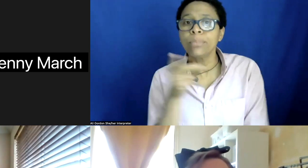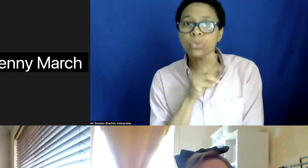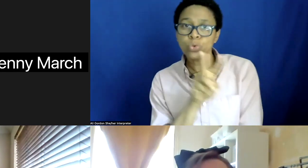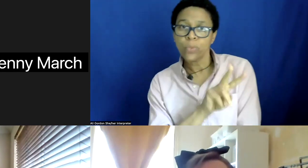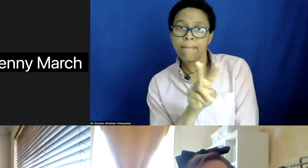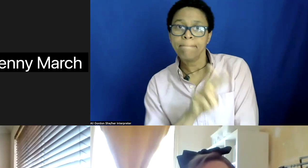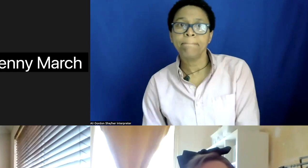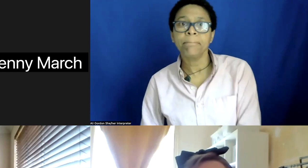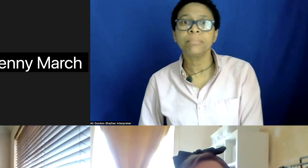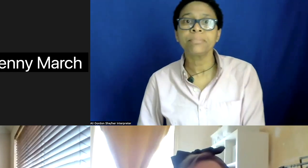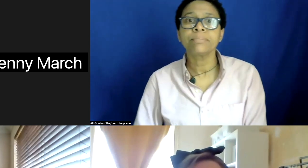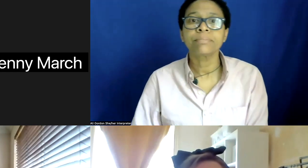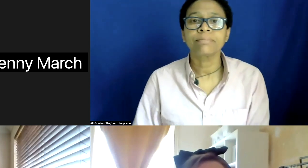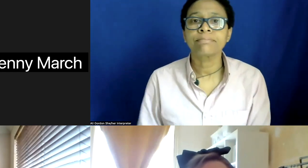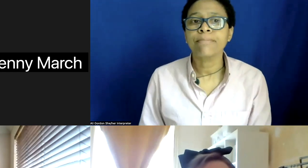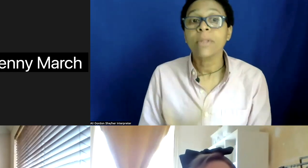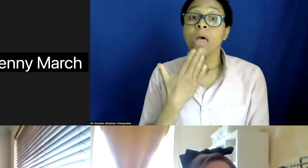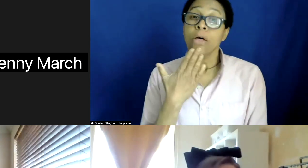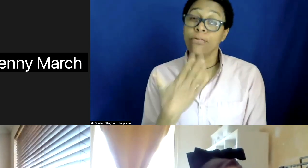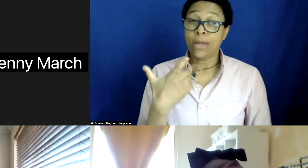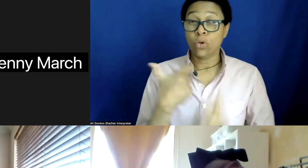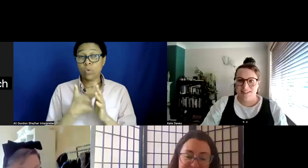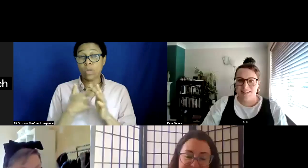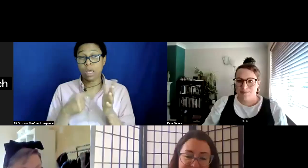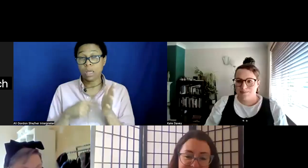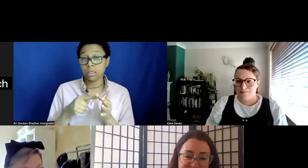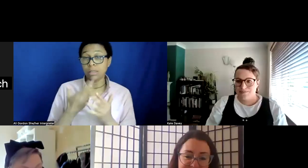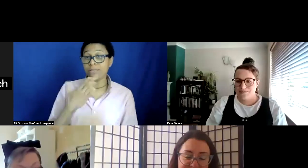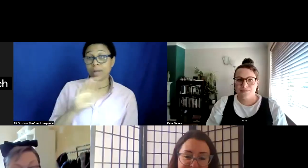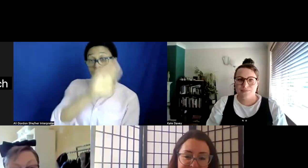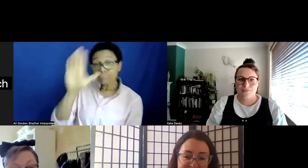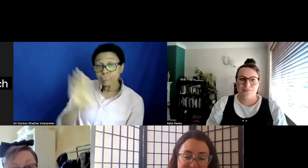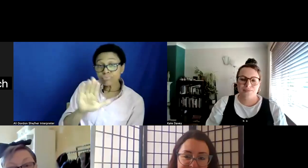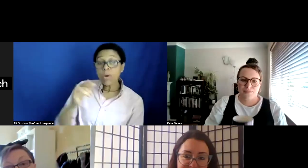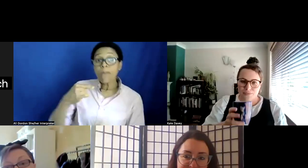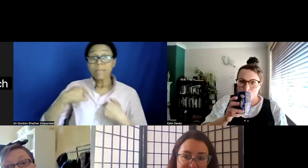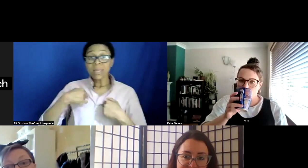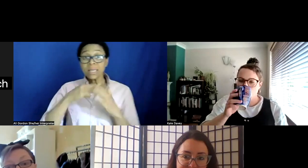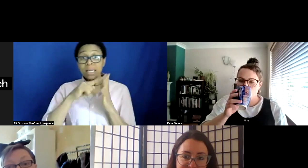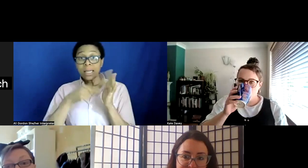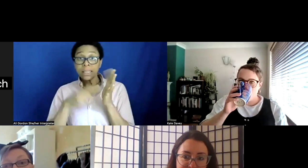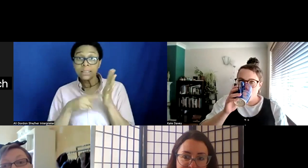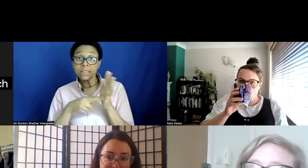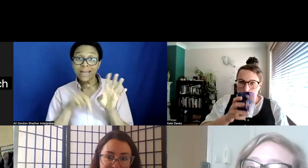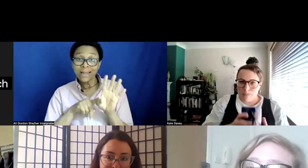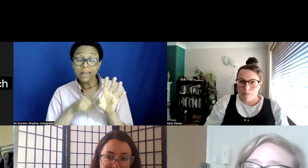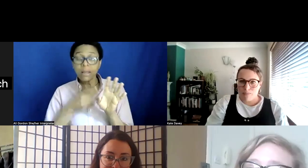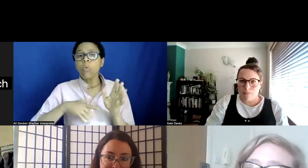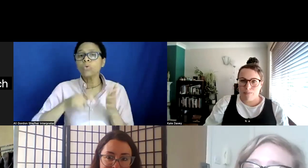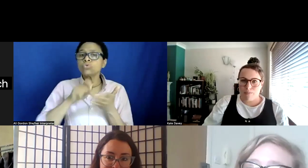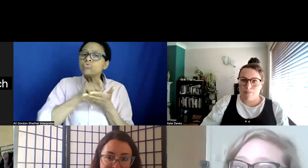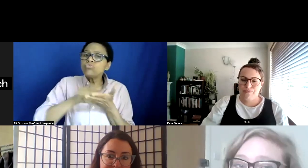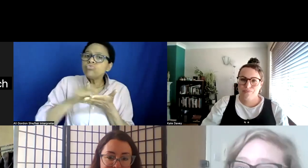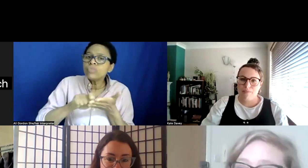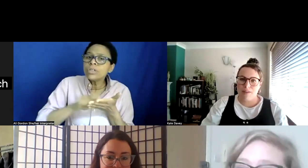Hello. Thank you, Kate. Hi, everyone. I hope you're well. Me and Jenny are going to read through some blog posts that are